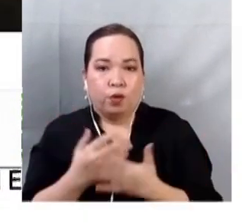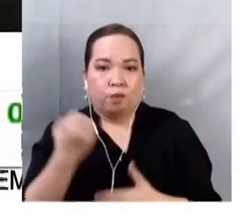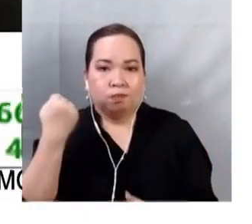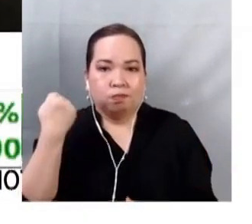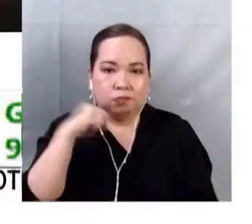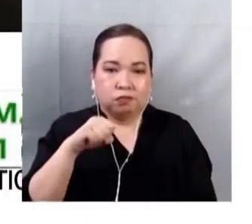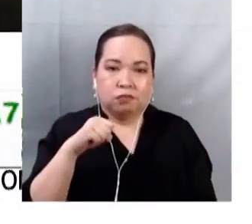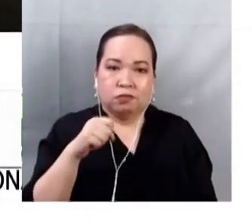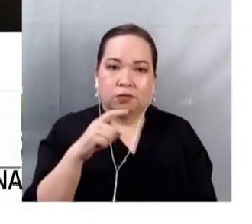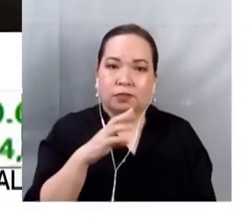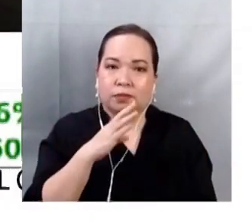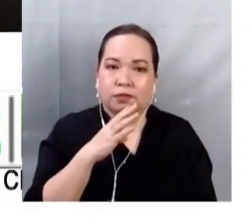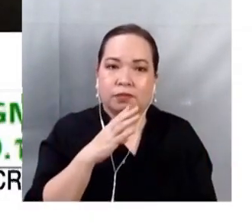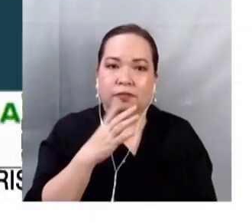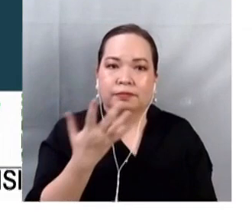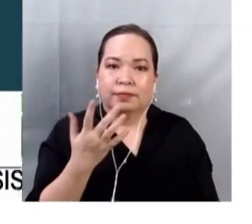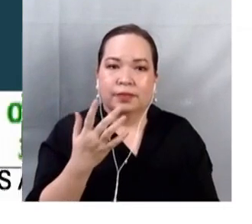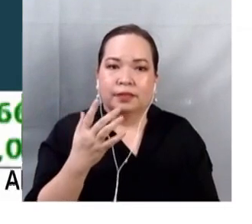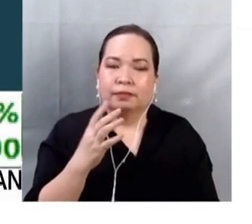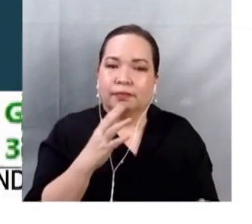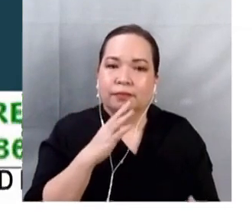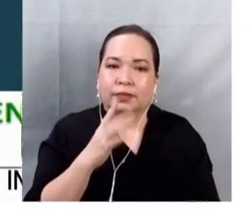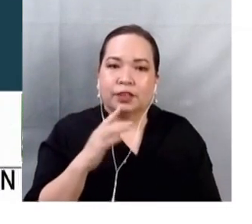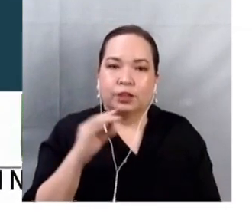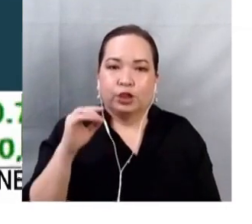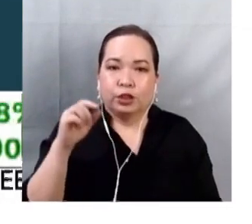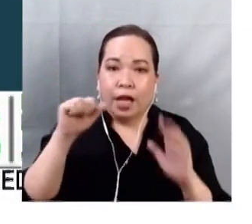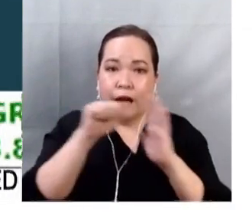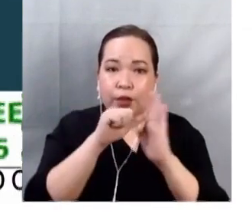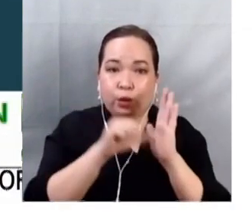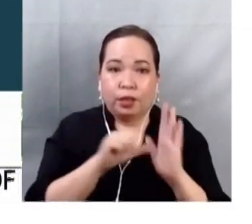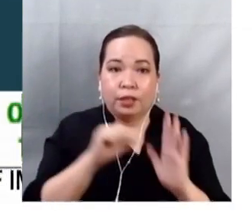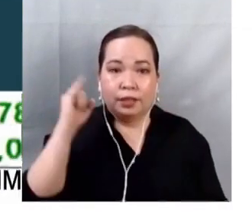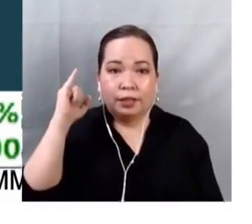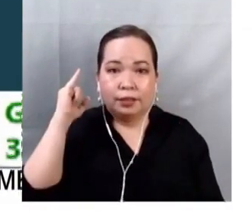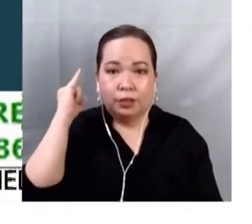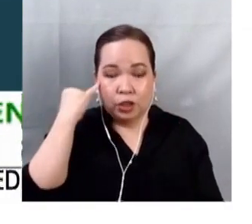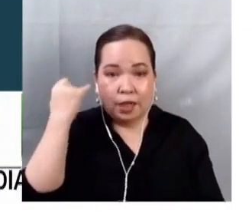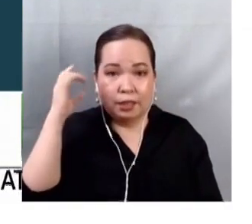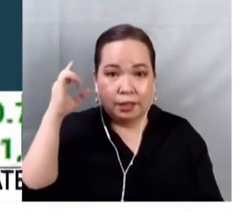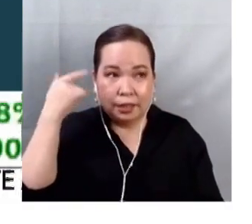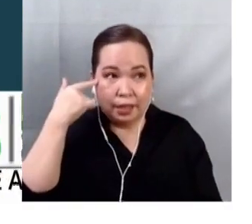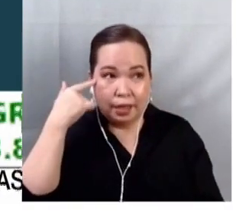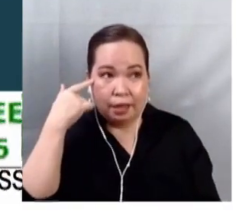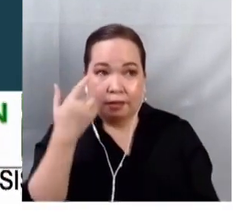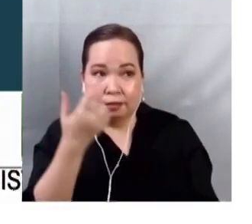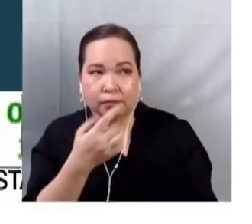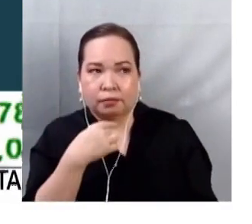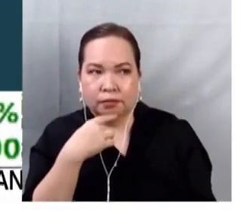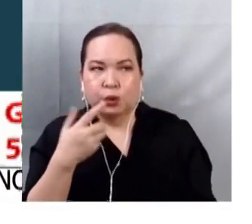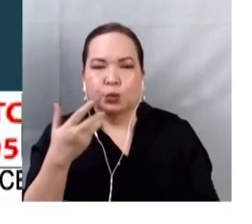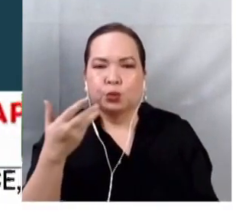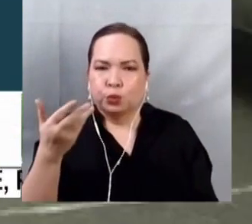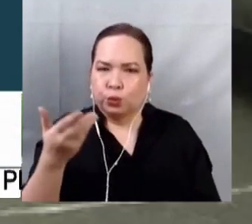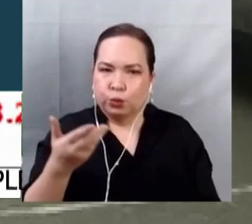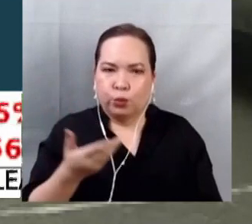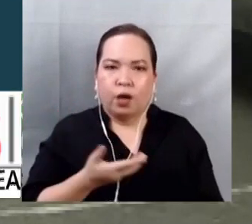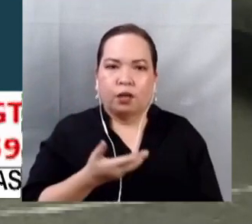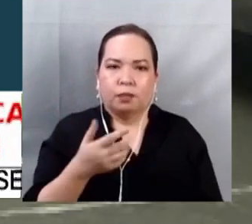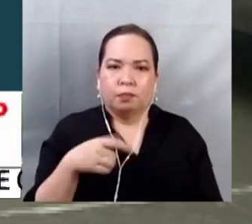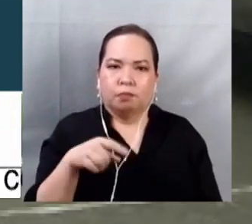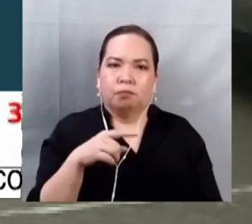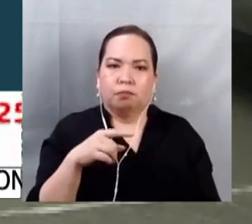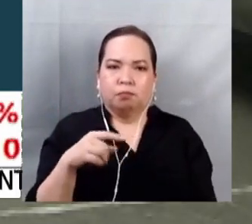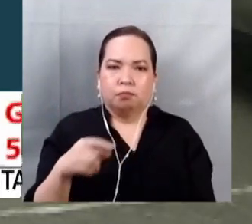CHR spokesperson Jacqueline Deguia says they welcome the PNP's filing of charges against Master Sergeant Hensi Zidampan.